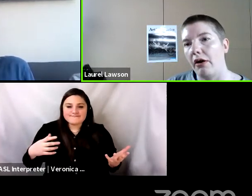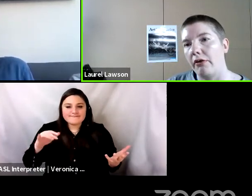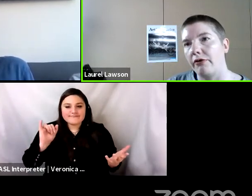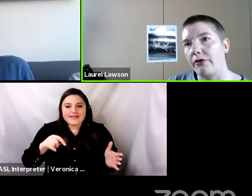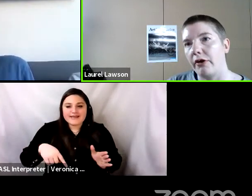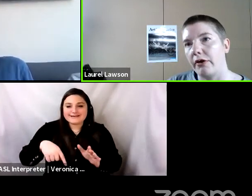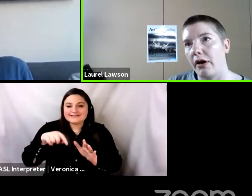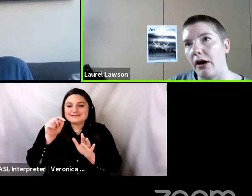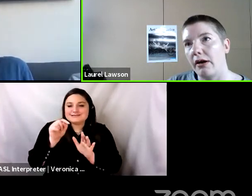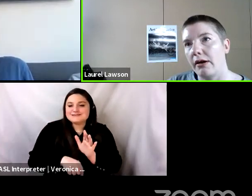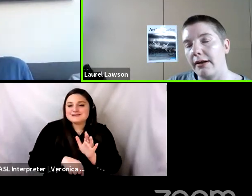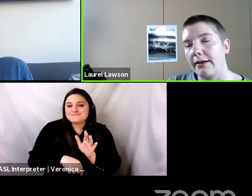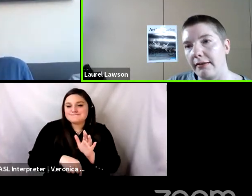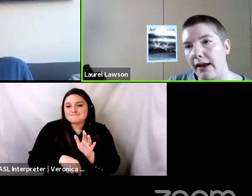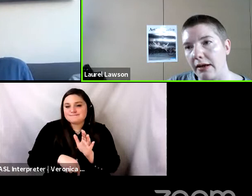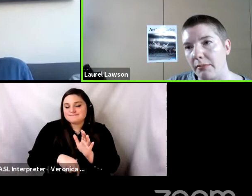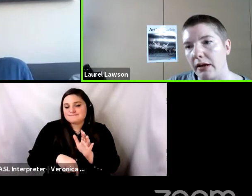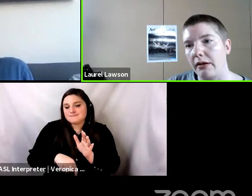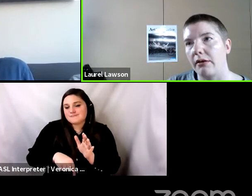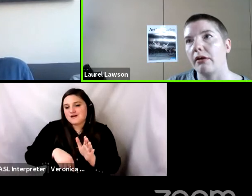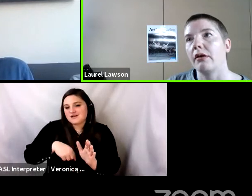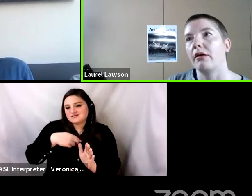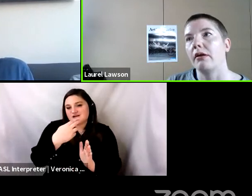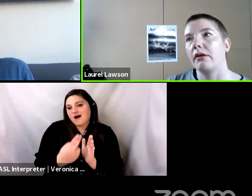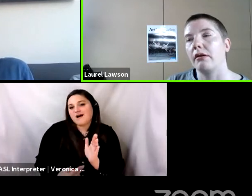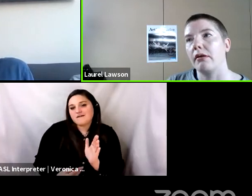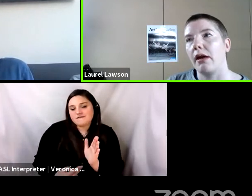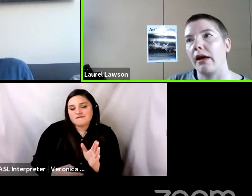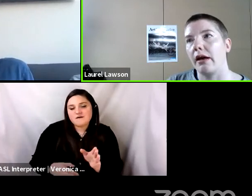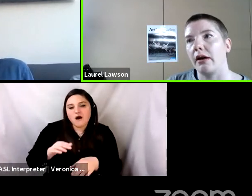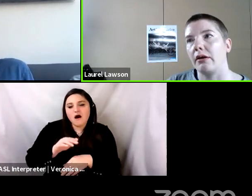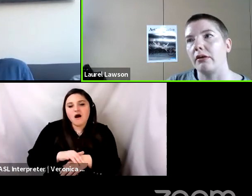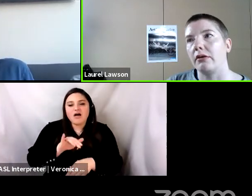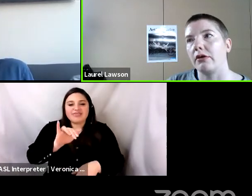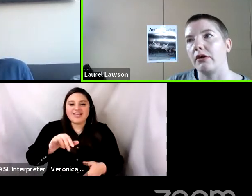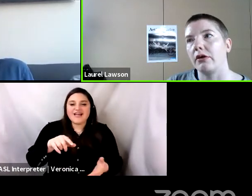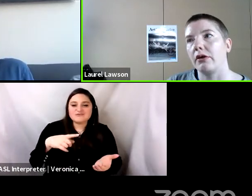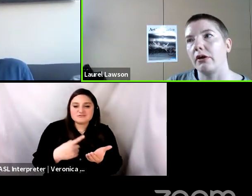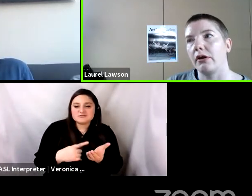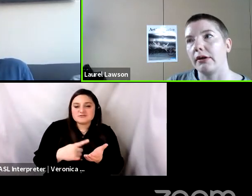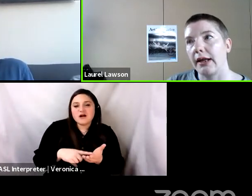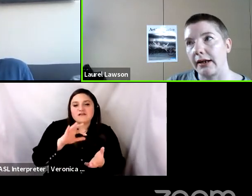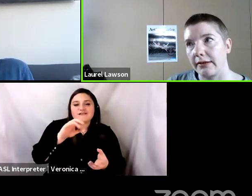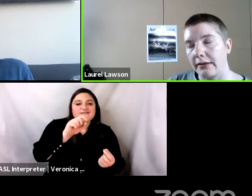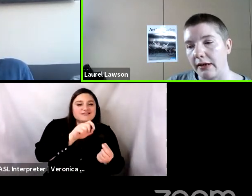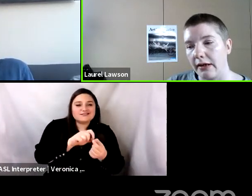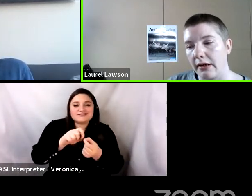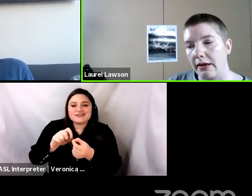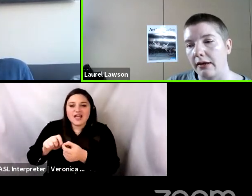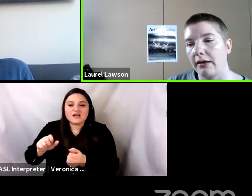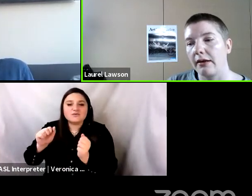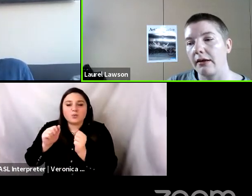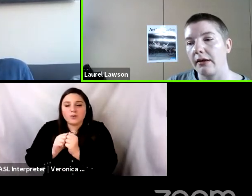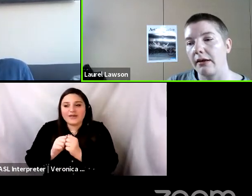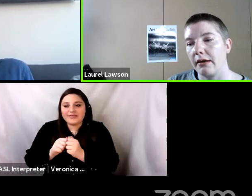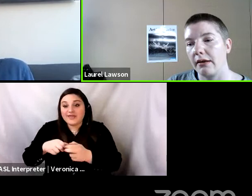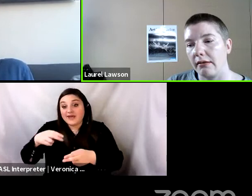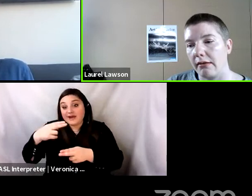nuances of naming and legacy